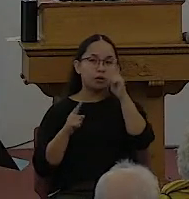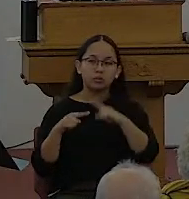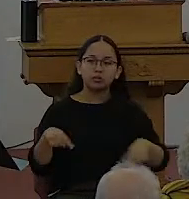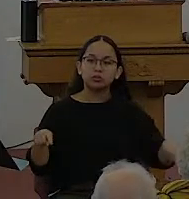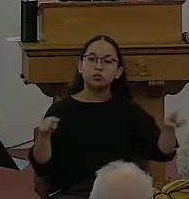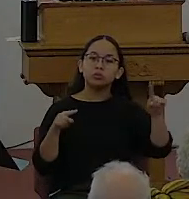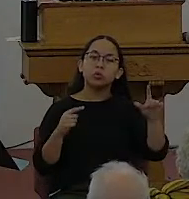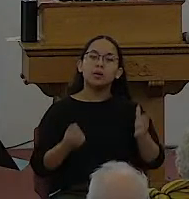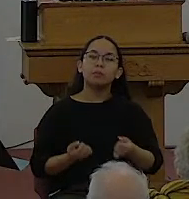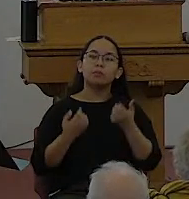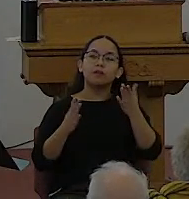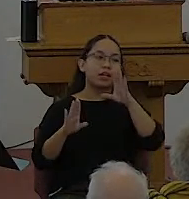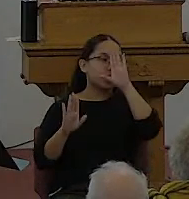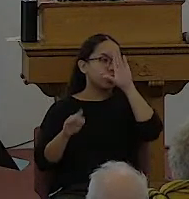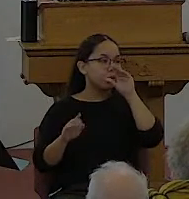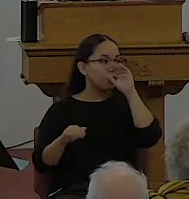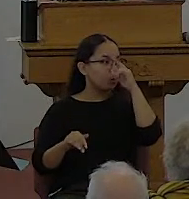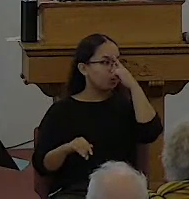the world.